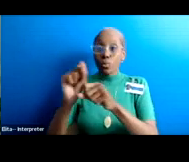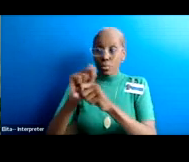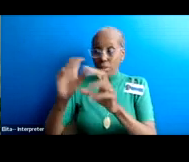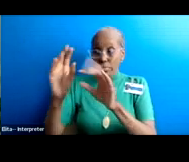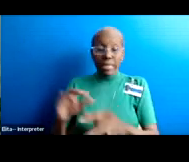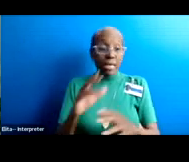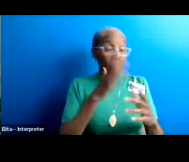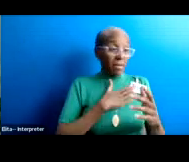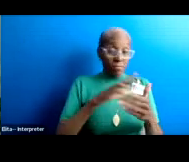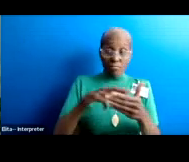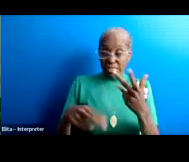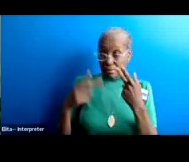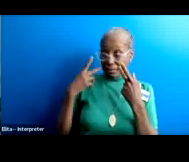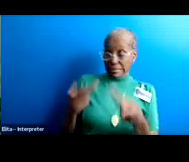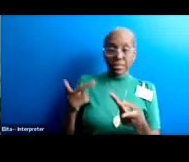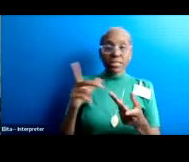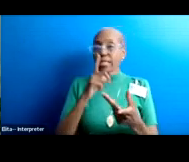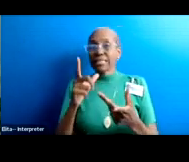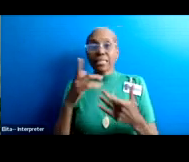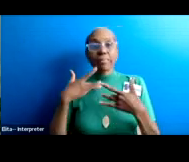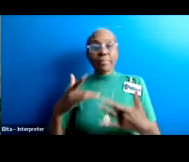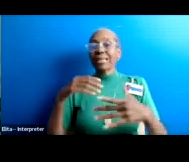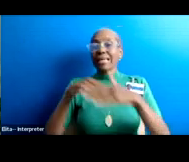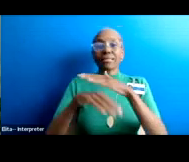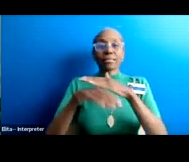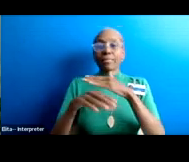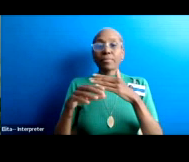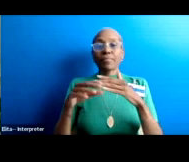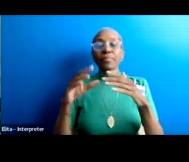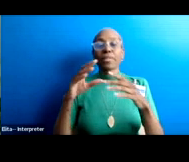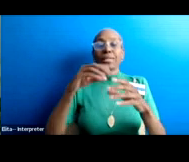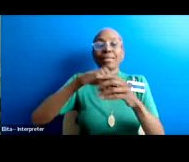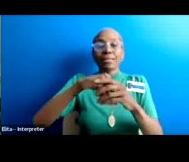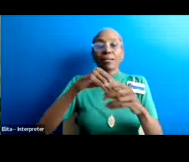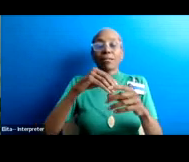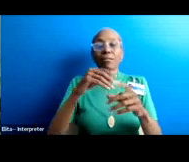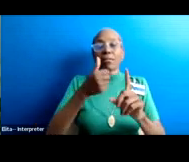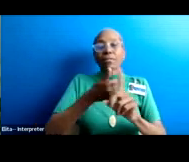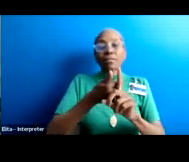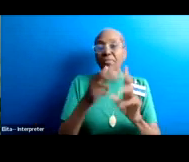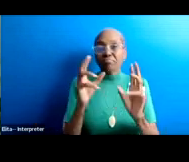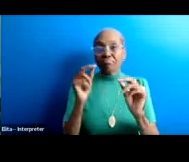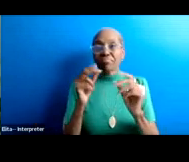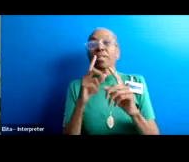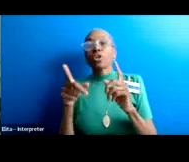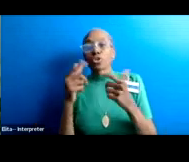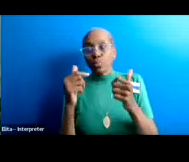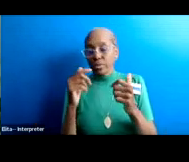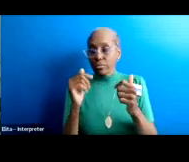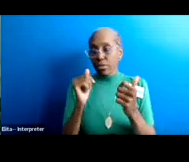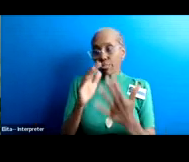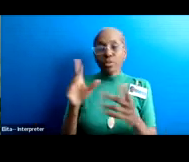as I've been able to determine, is not usually accessible inherently in and of itself. So you would treat it